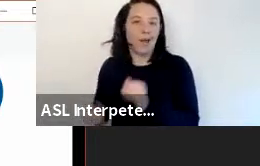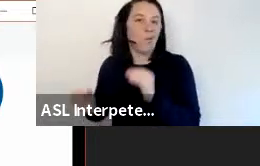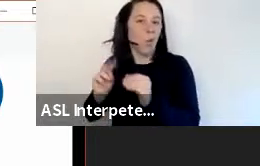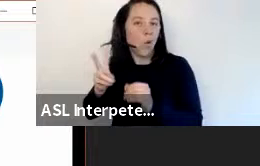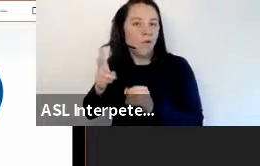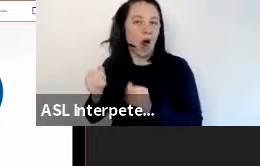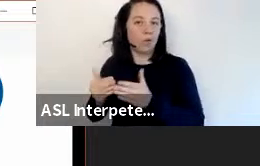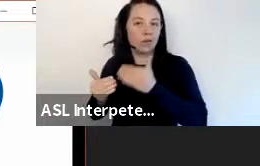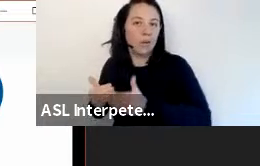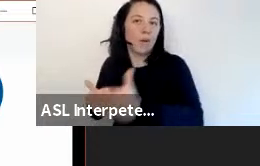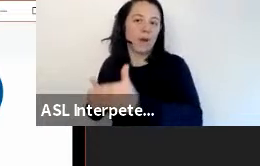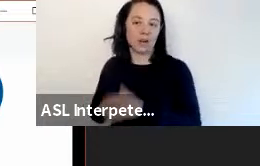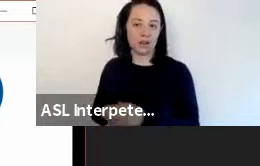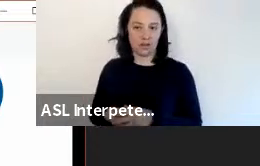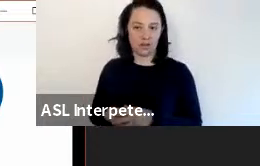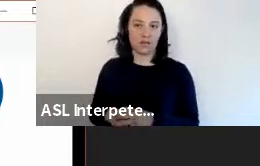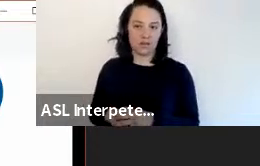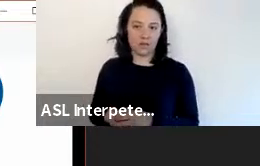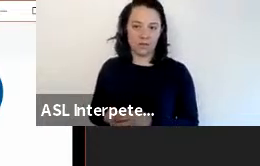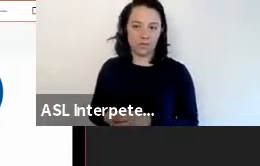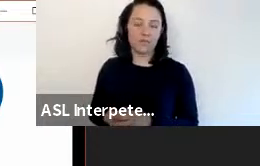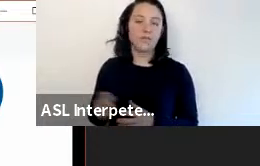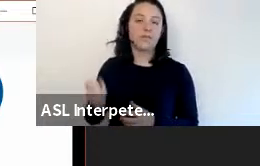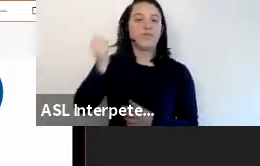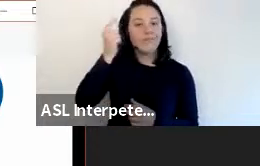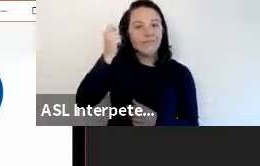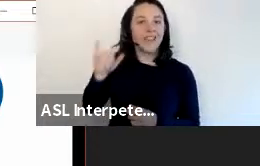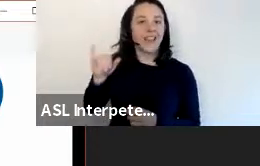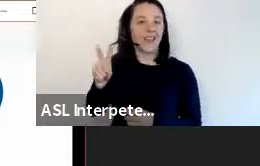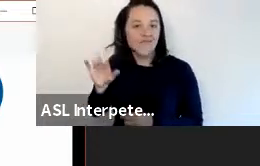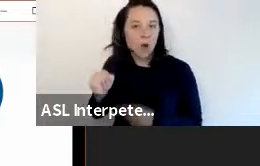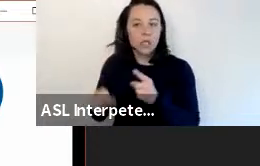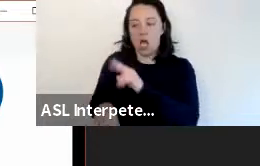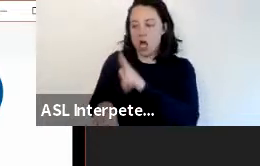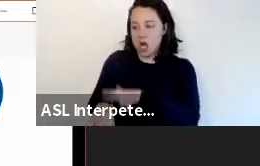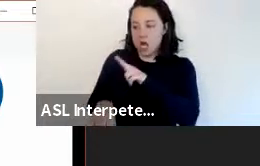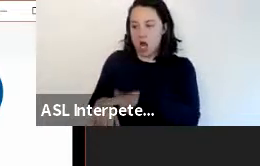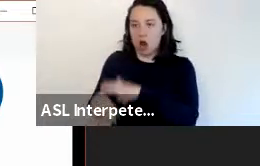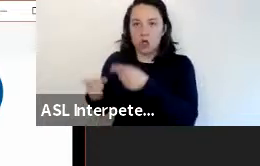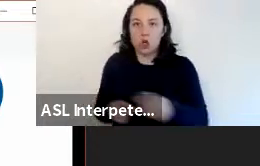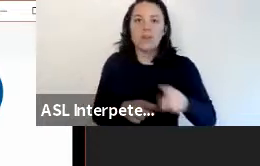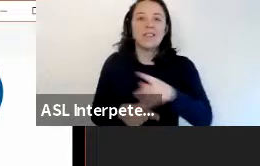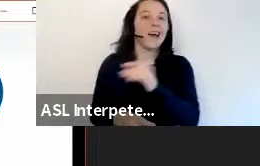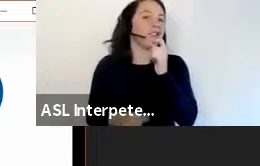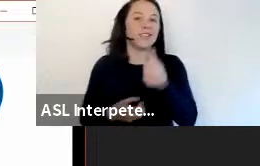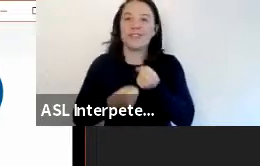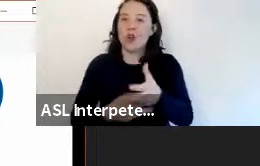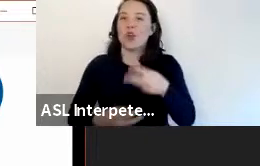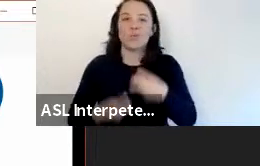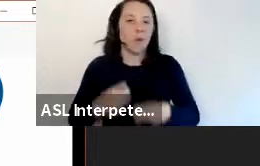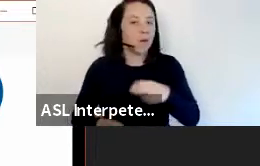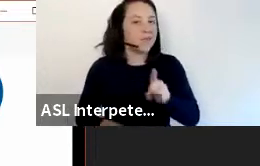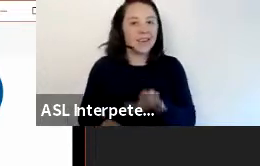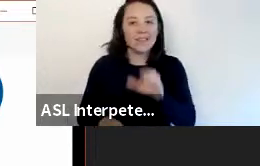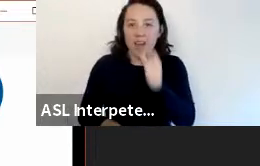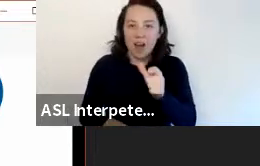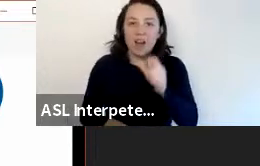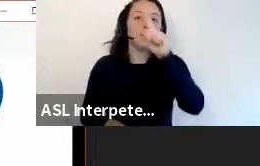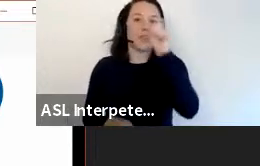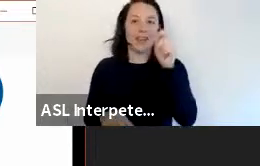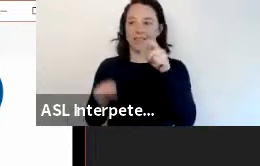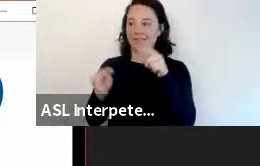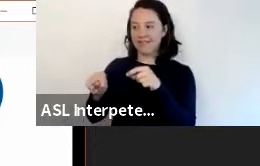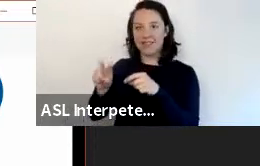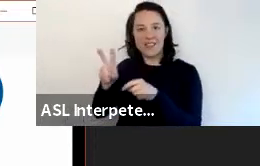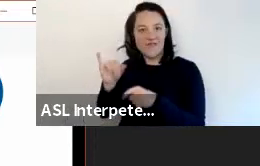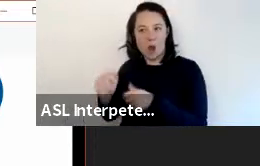that's naturally occurring and doesn't cause any problems to us because it's deactivated.